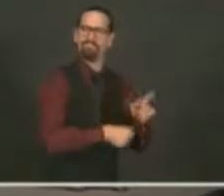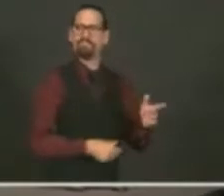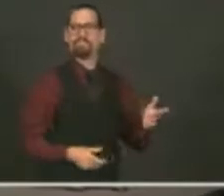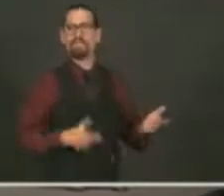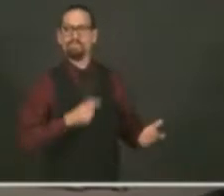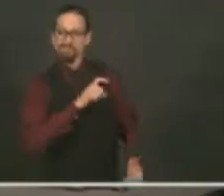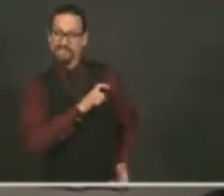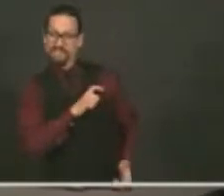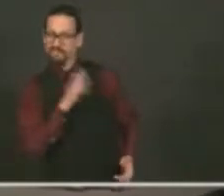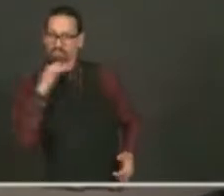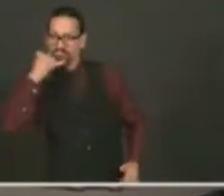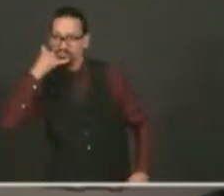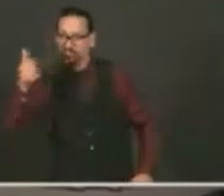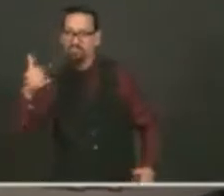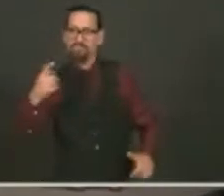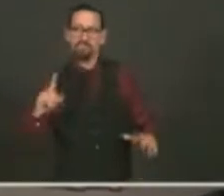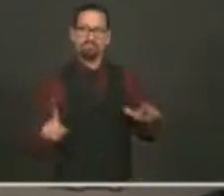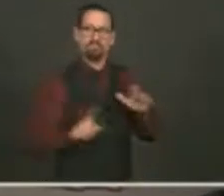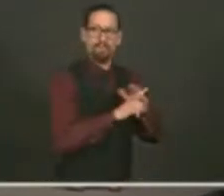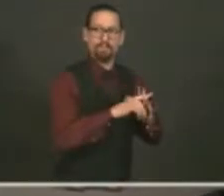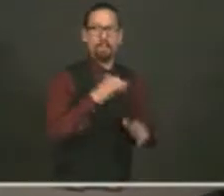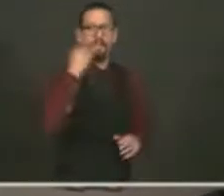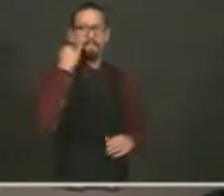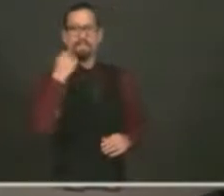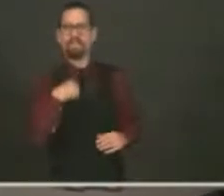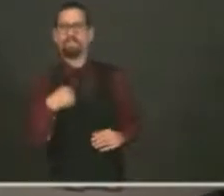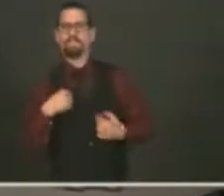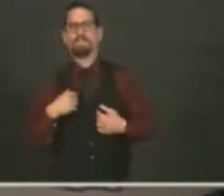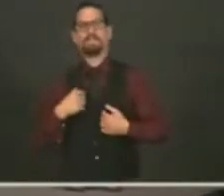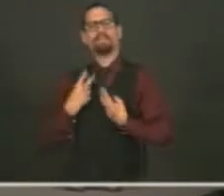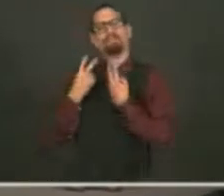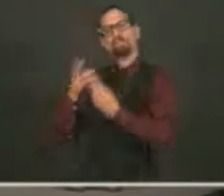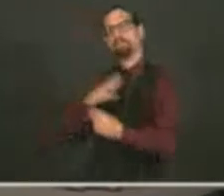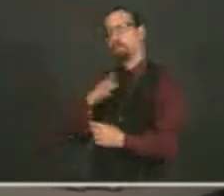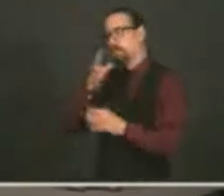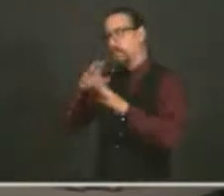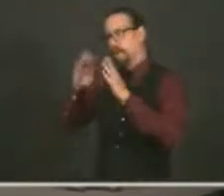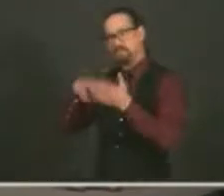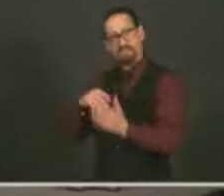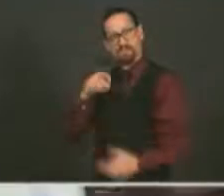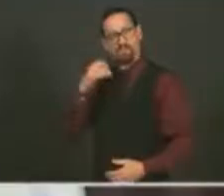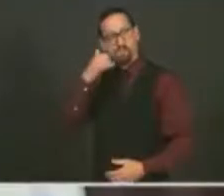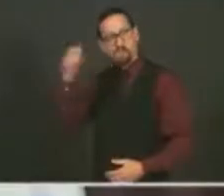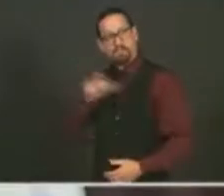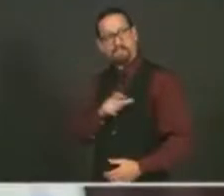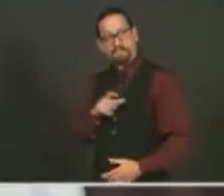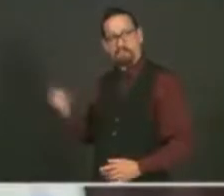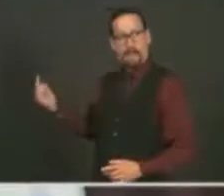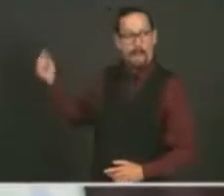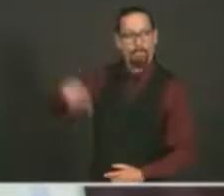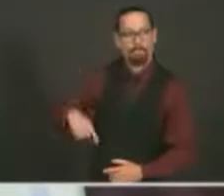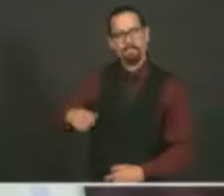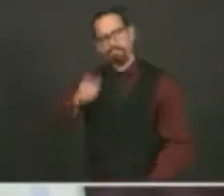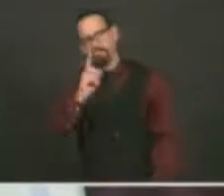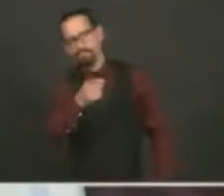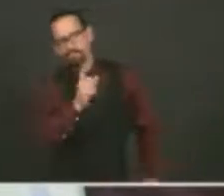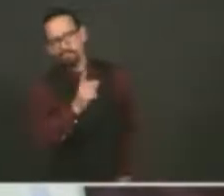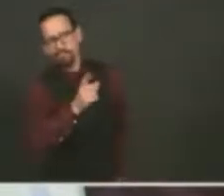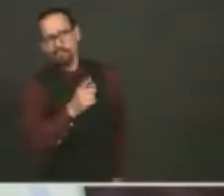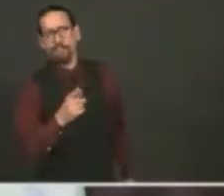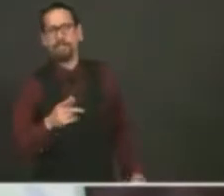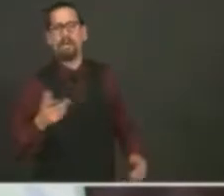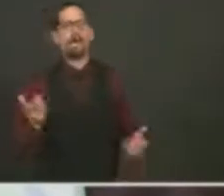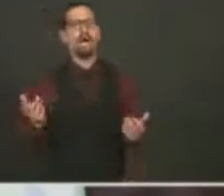you go to your mom's house to go have dinner? I mean, how do you realistically enforce rules on small